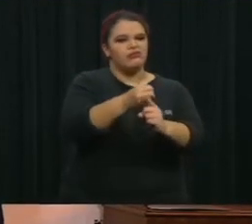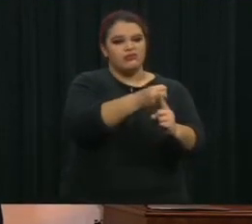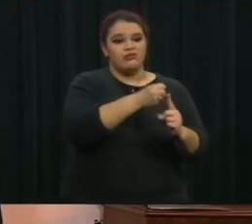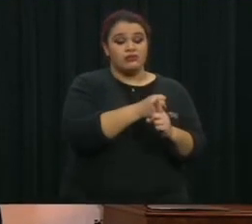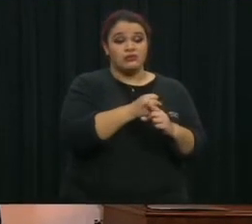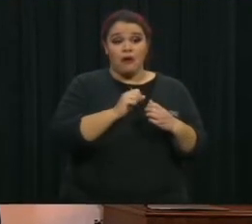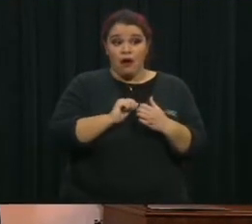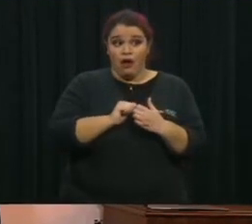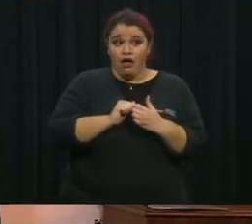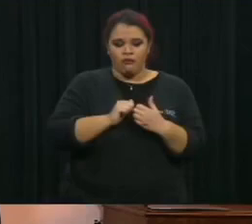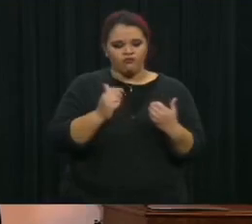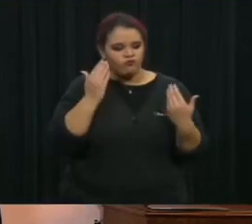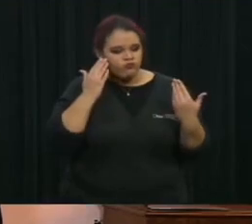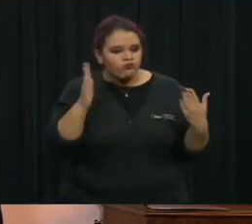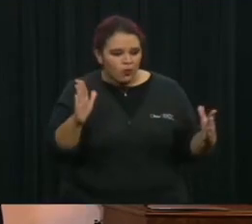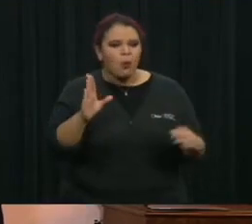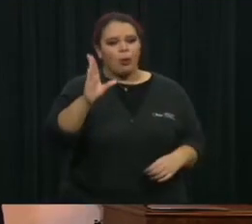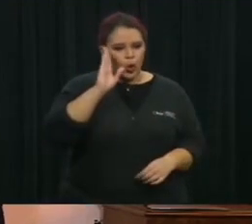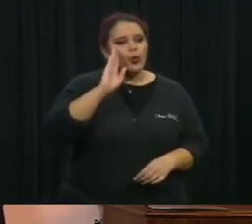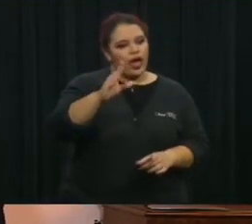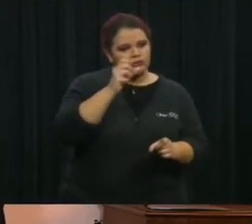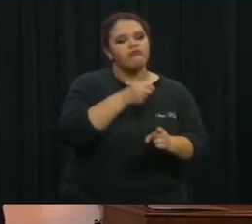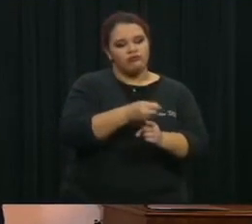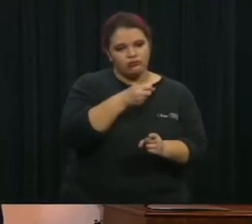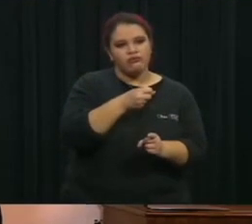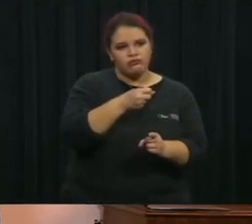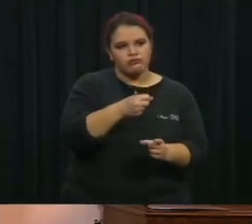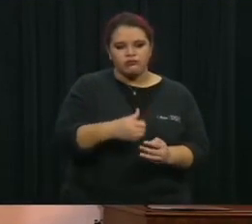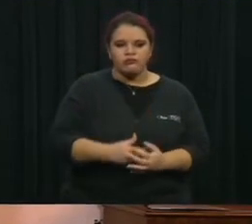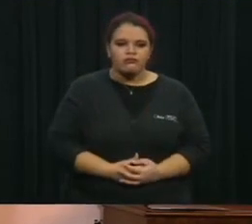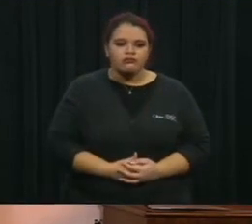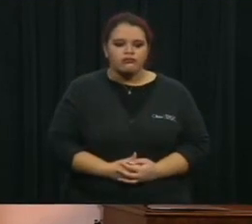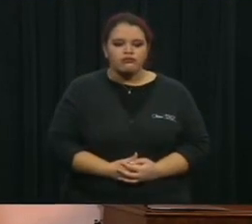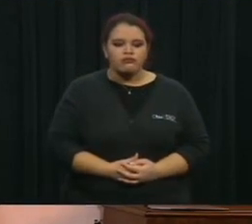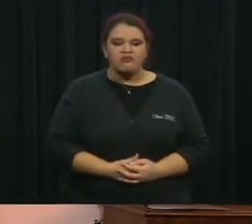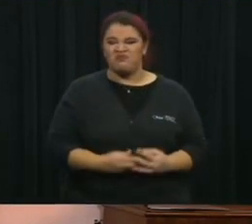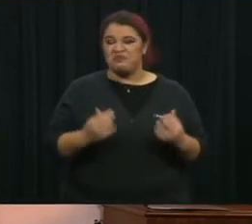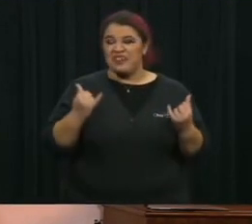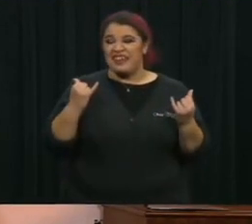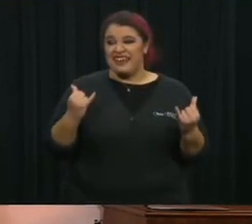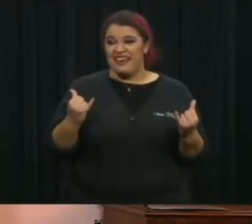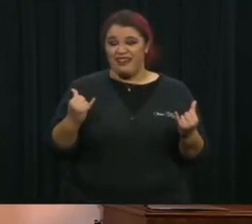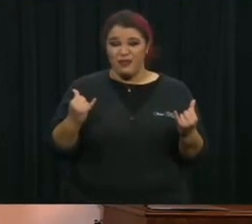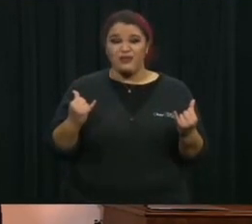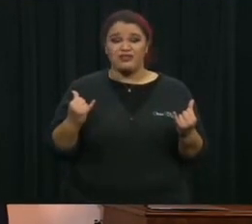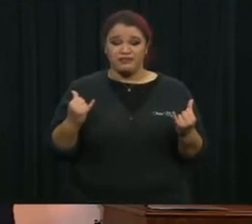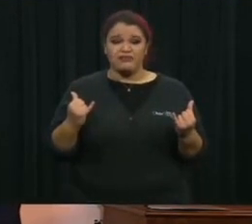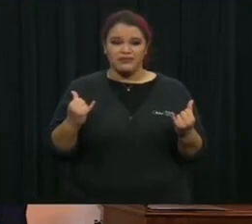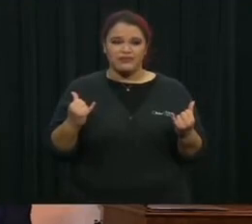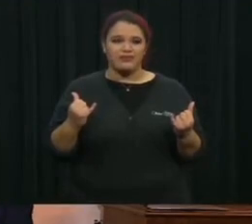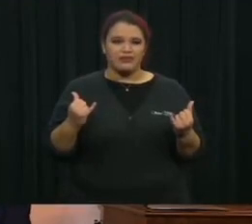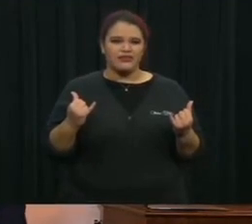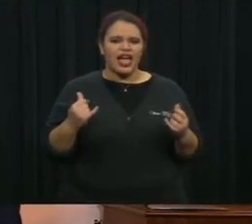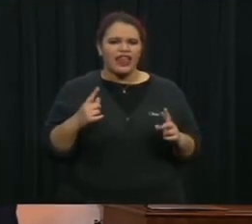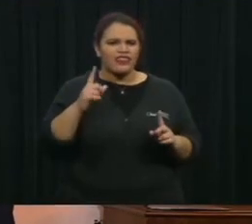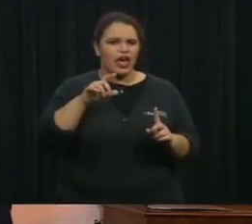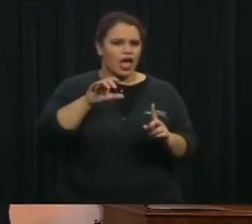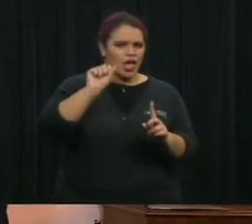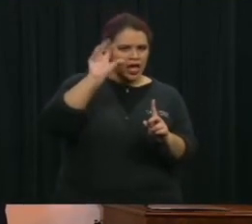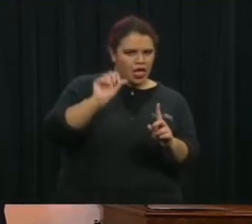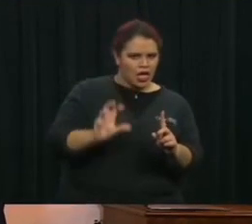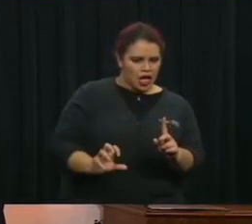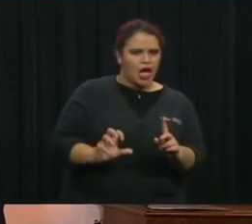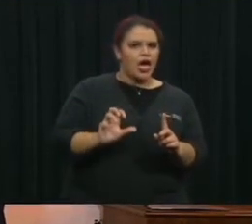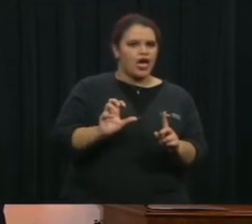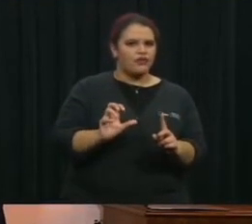know that will happen. And so right now, many of our patients, the numbers I had, I think today